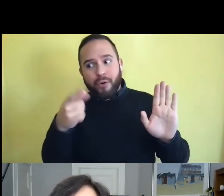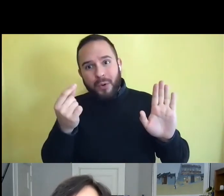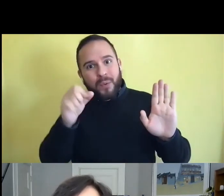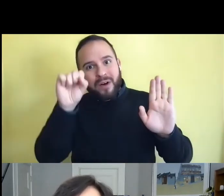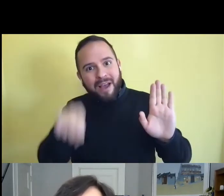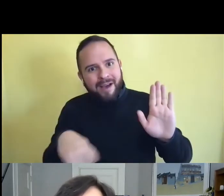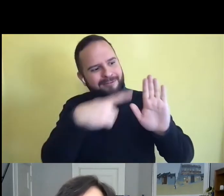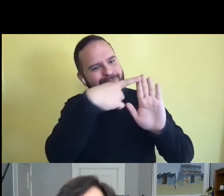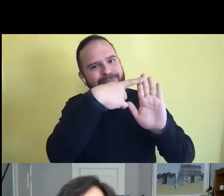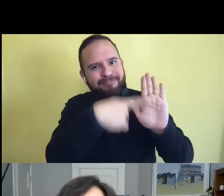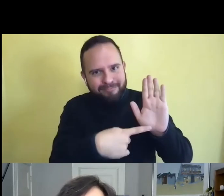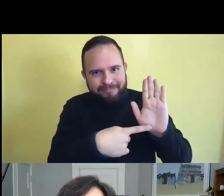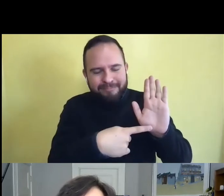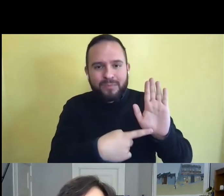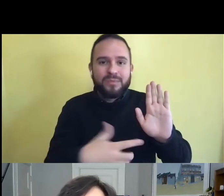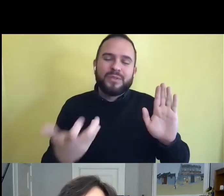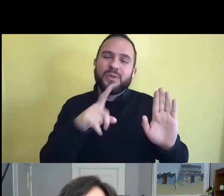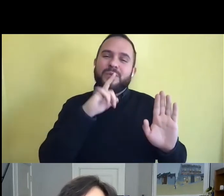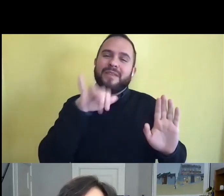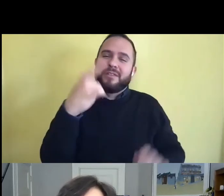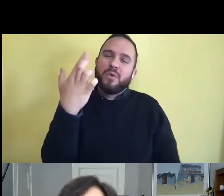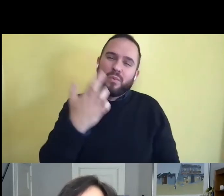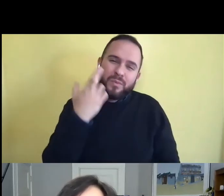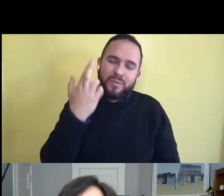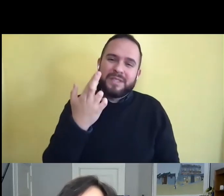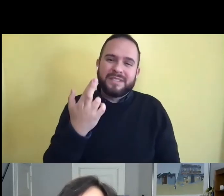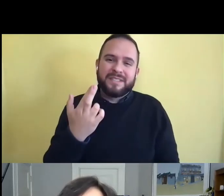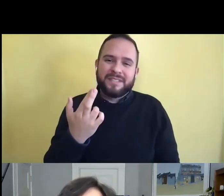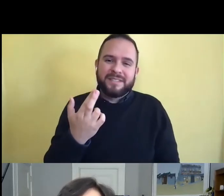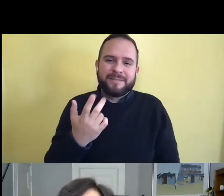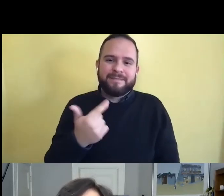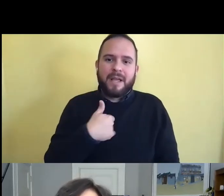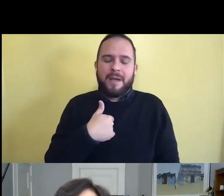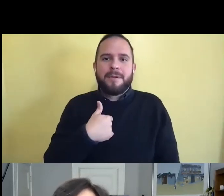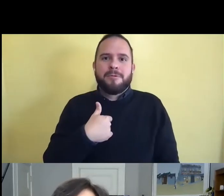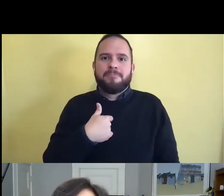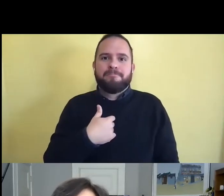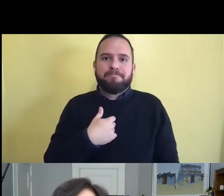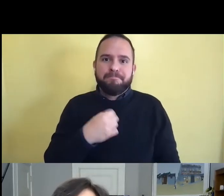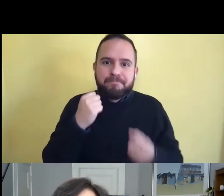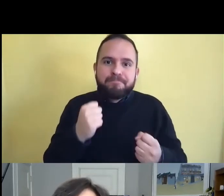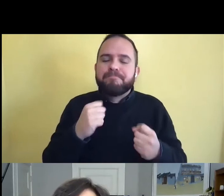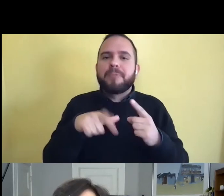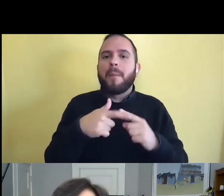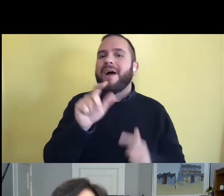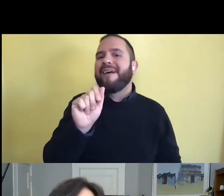that's why I'm actually very bullish about AI, because it is an